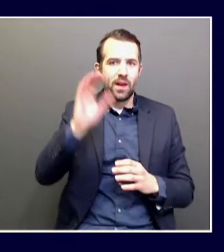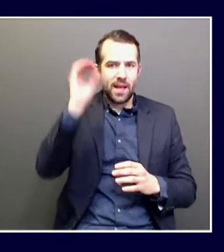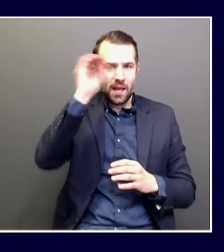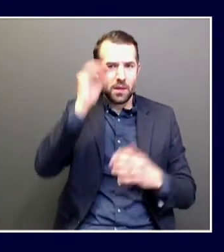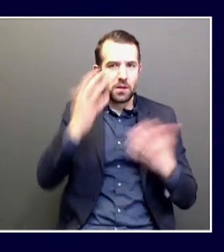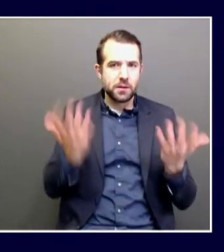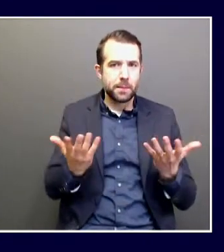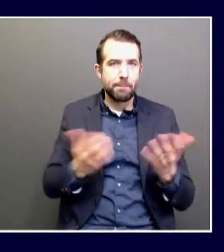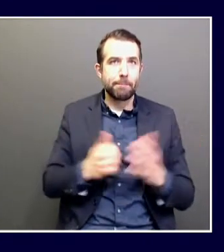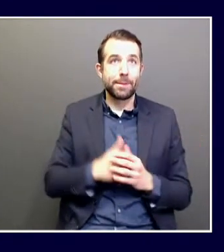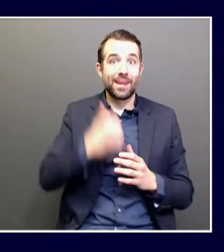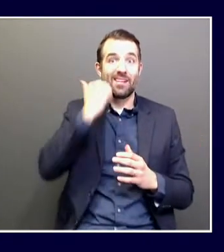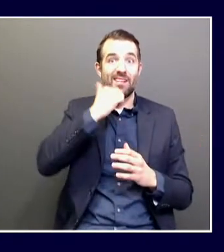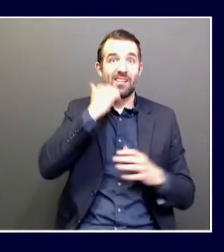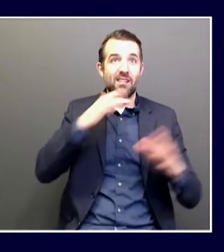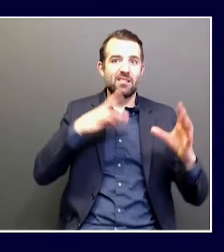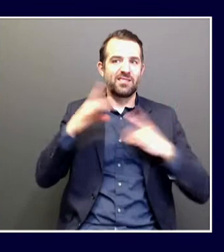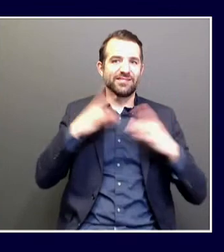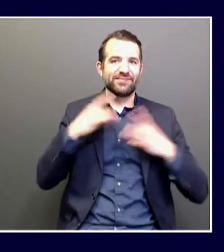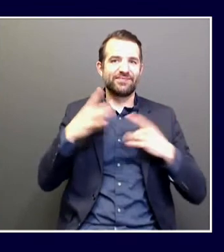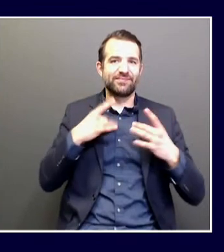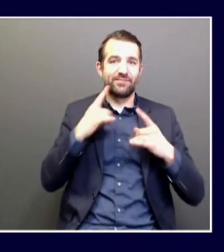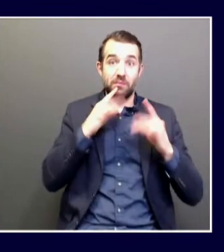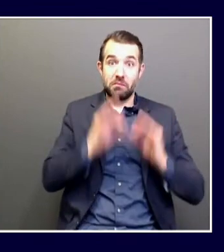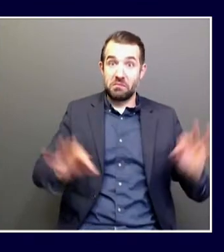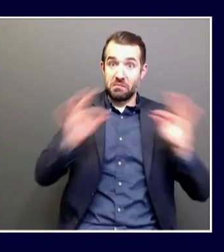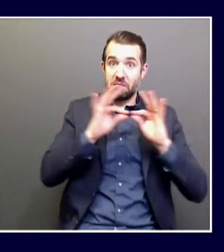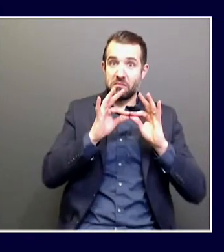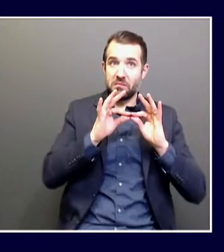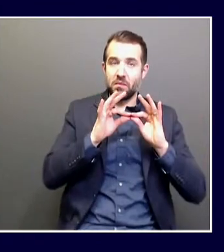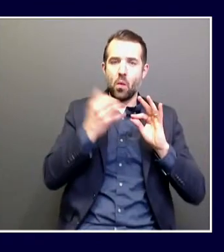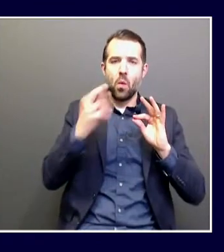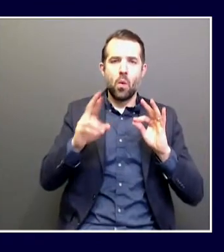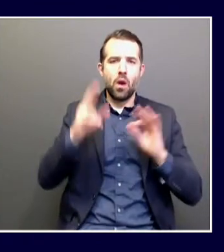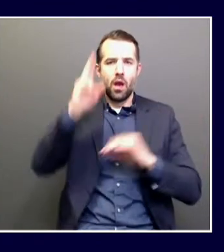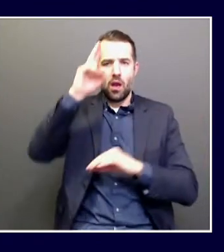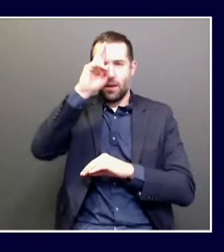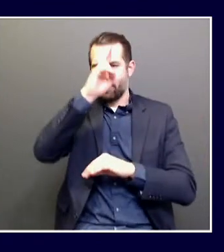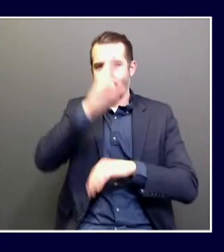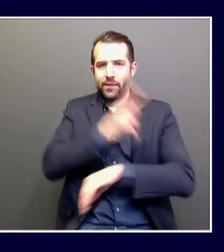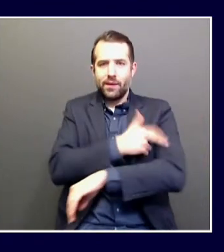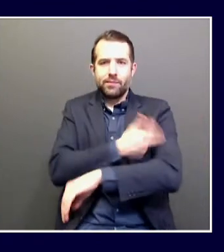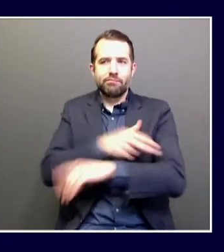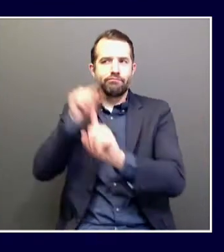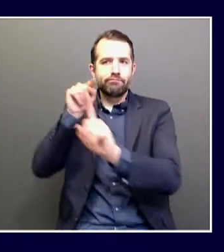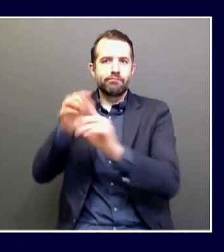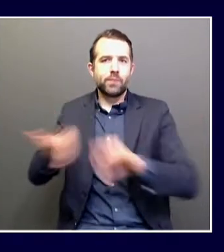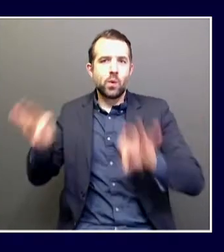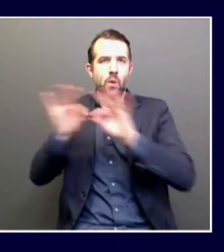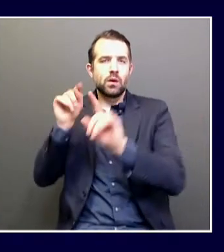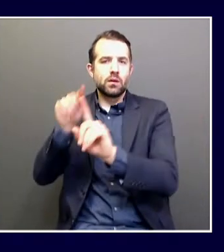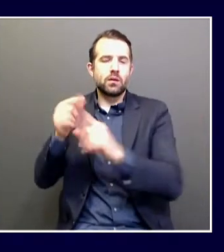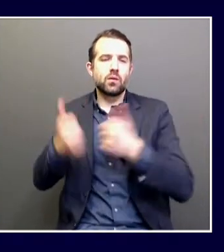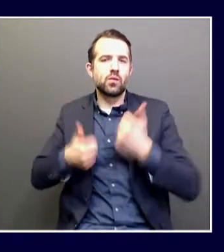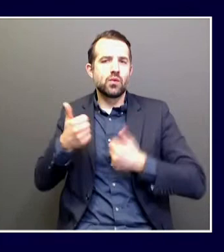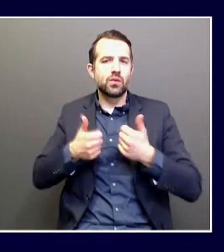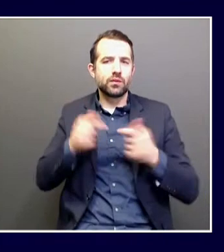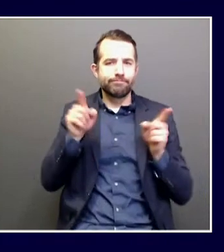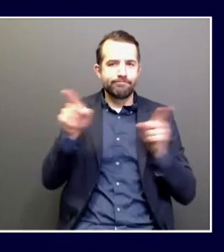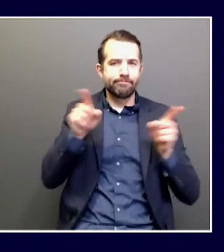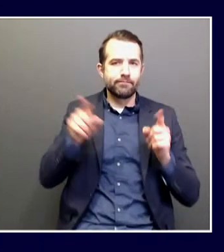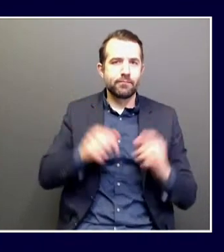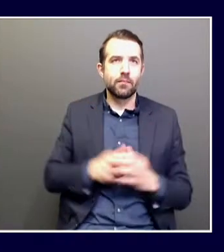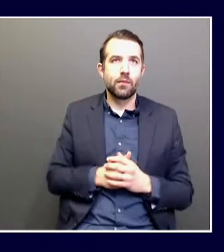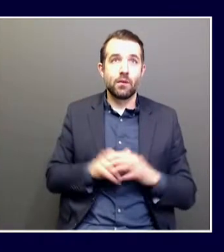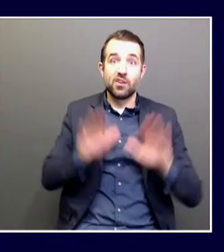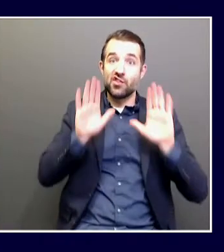as maybe we were a year ago or even 2 months ago? Has that changed at all? Yeah, that's a really great question, Megan.